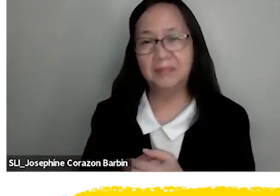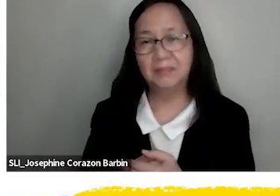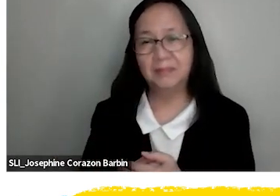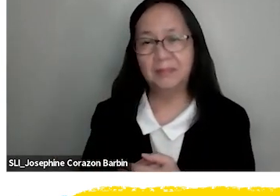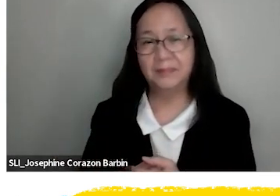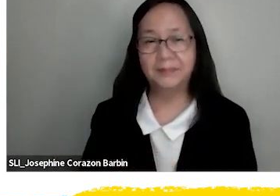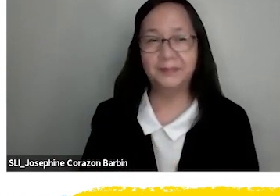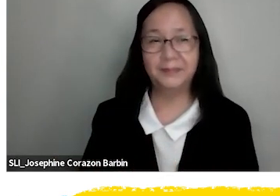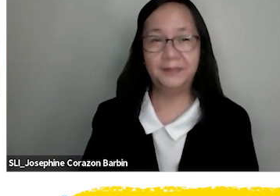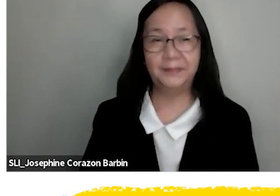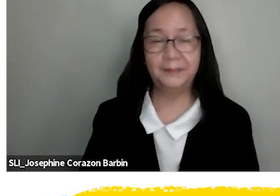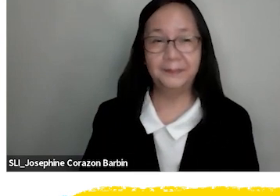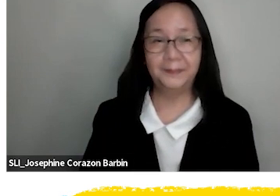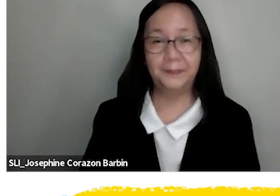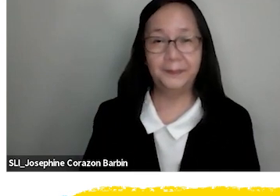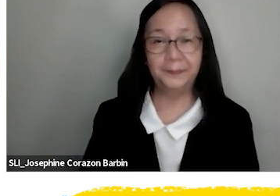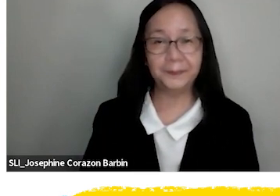Next slide, please.